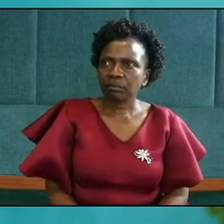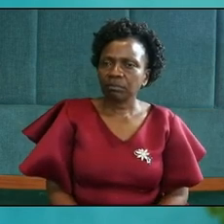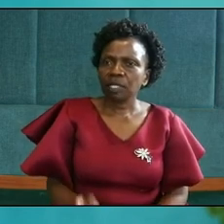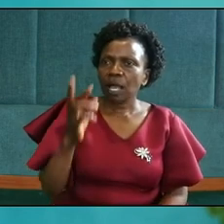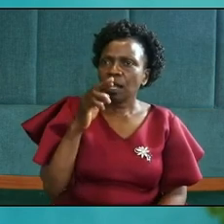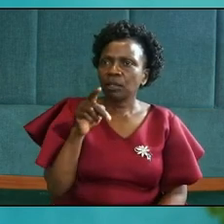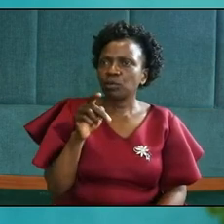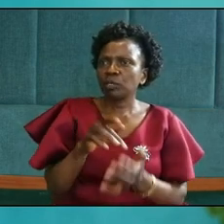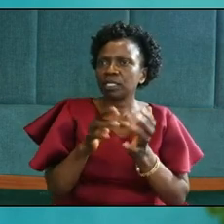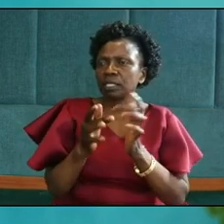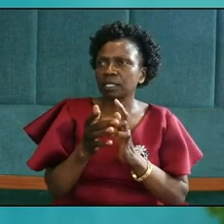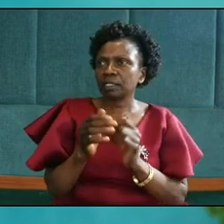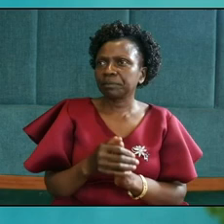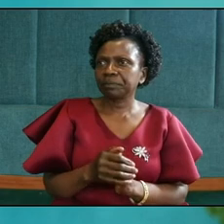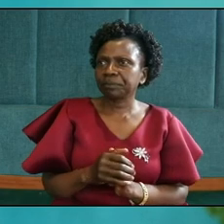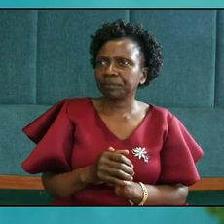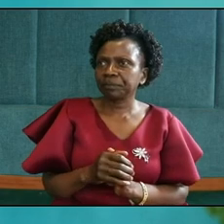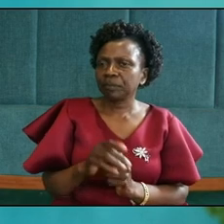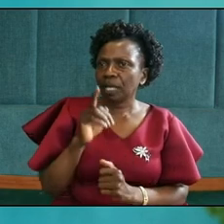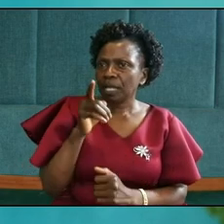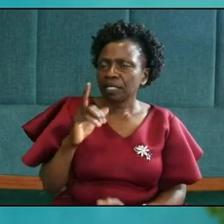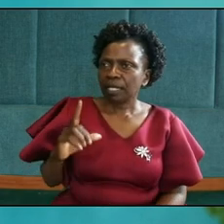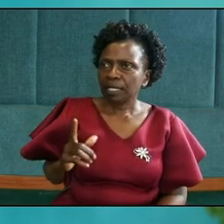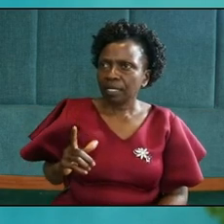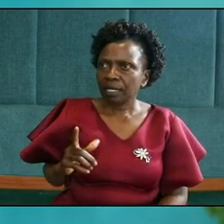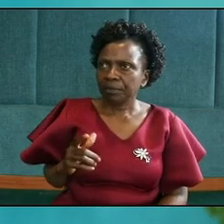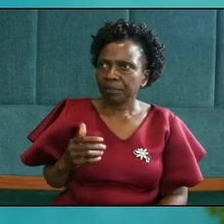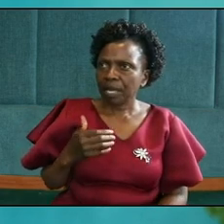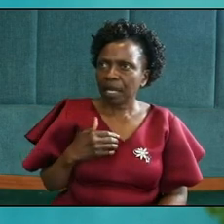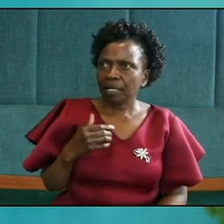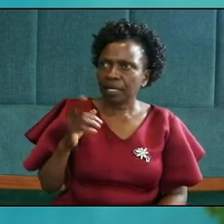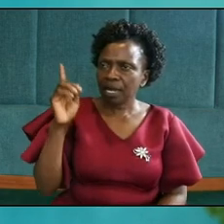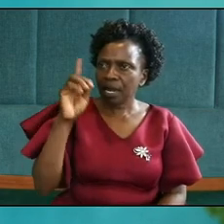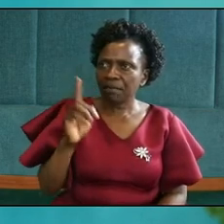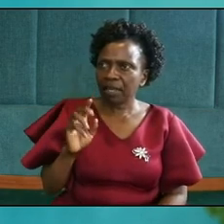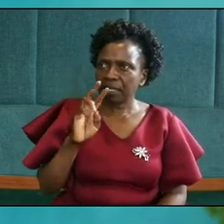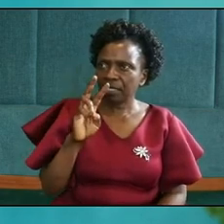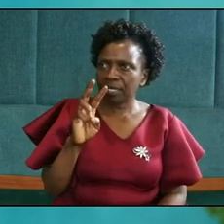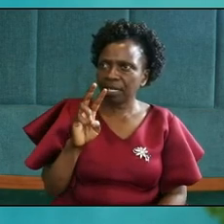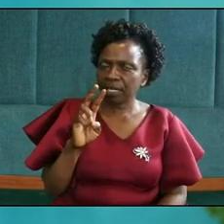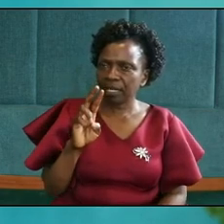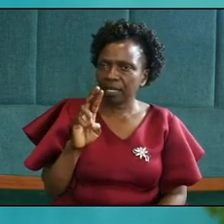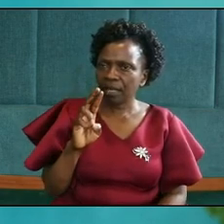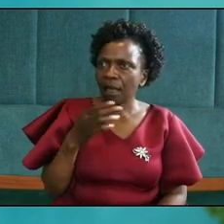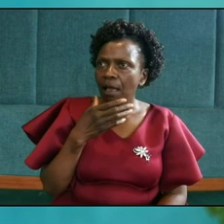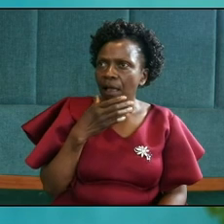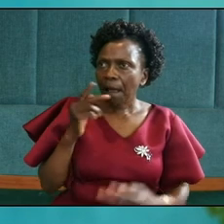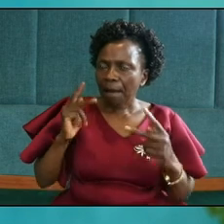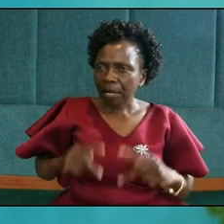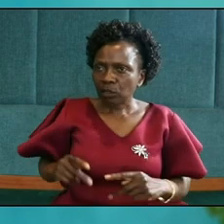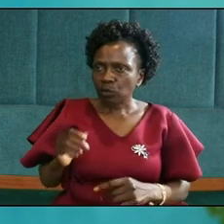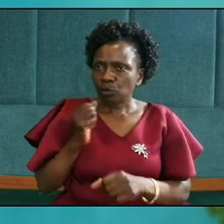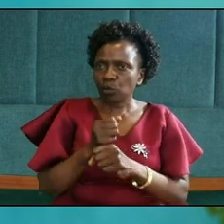Are you Jesus? This girl had never seen anyone do such things in such a